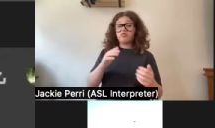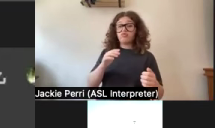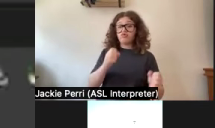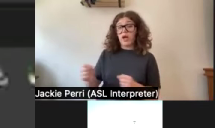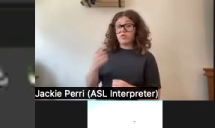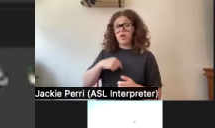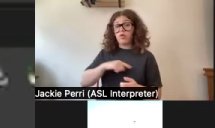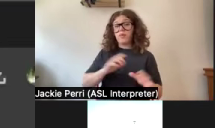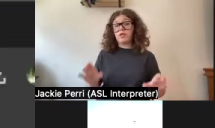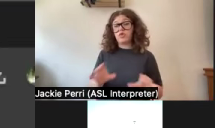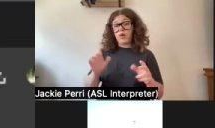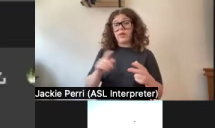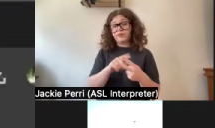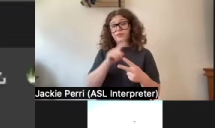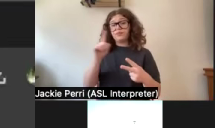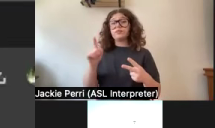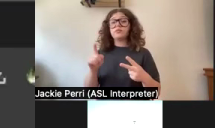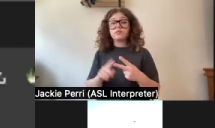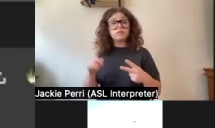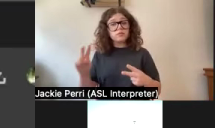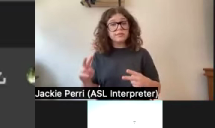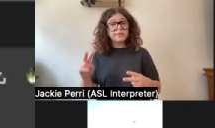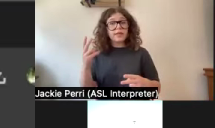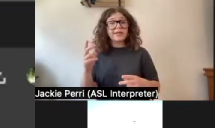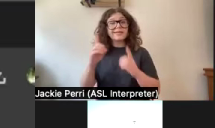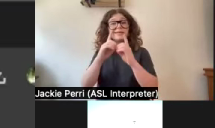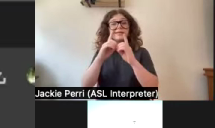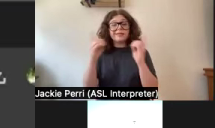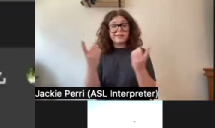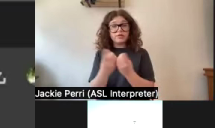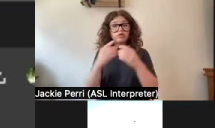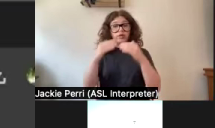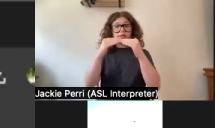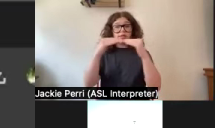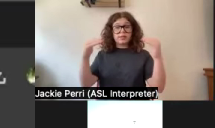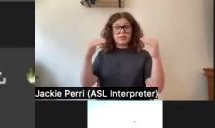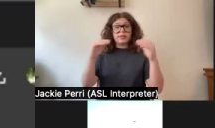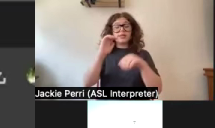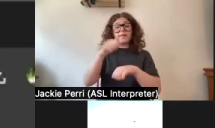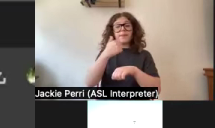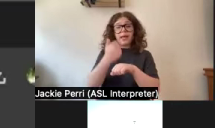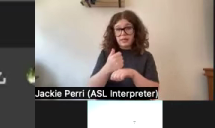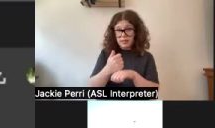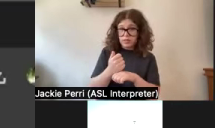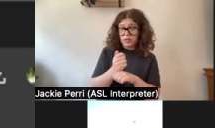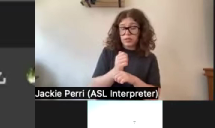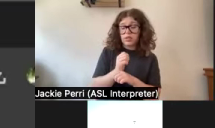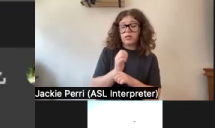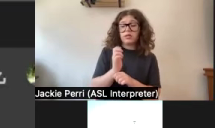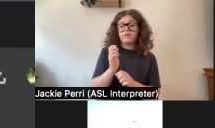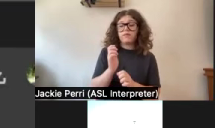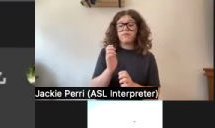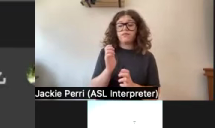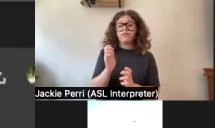The second strategy has been a district-based strategy. So it's district-wide strategy. At